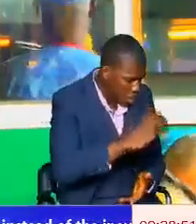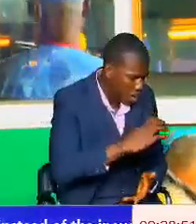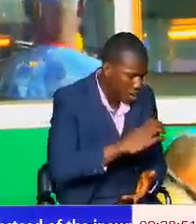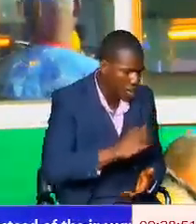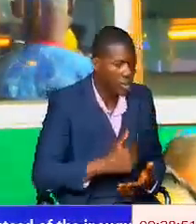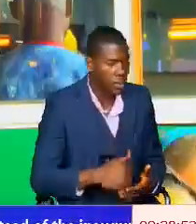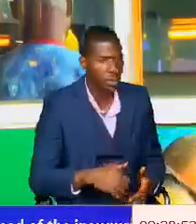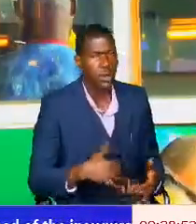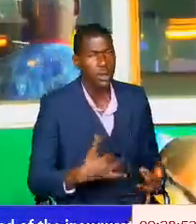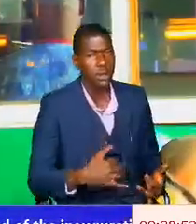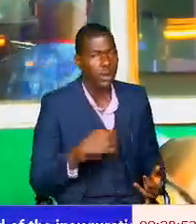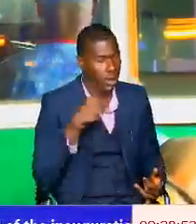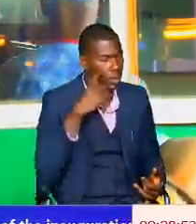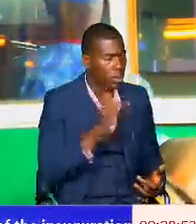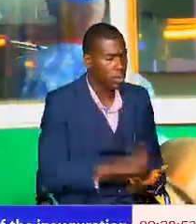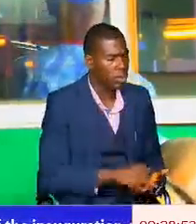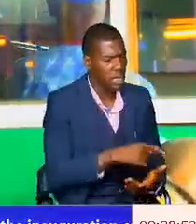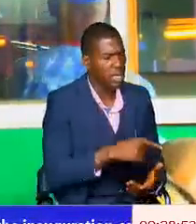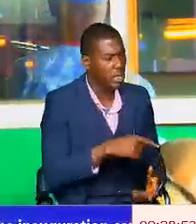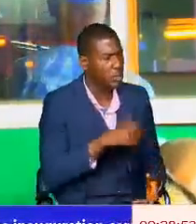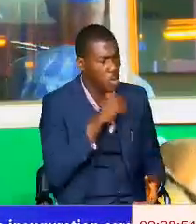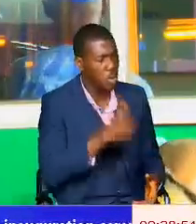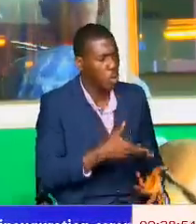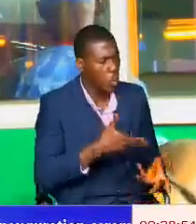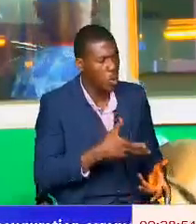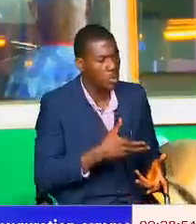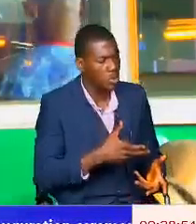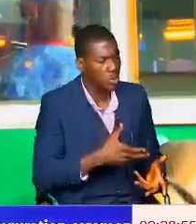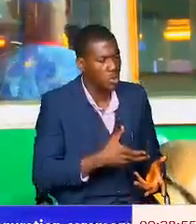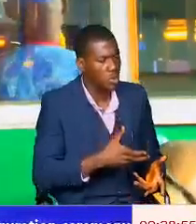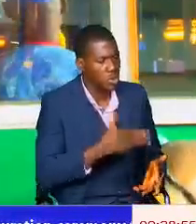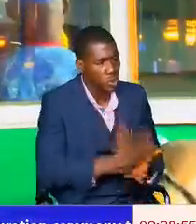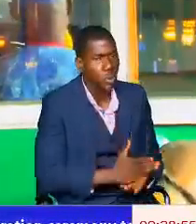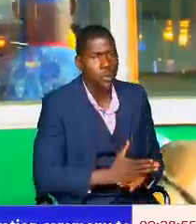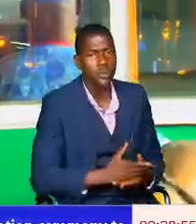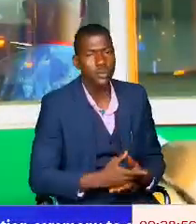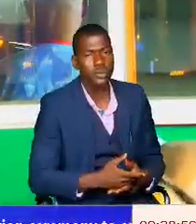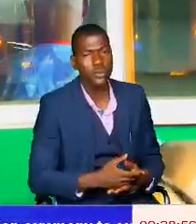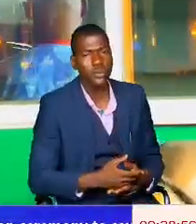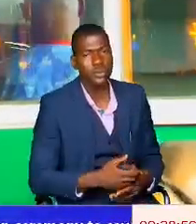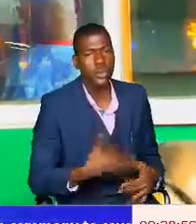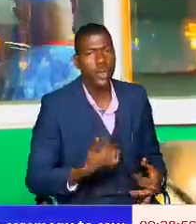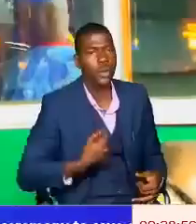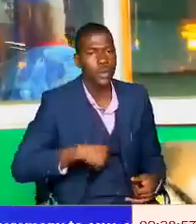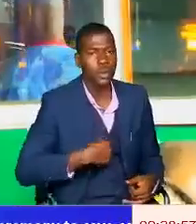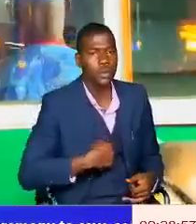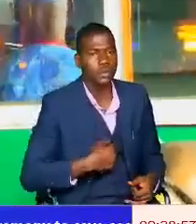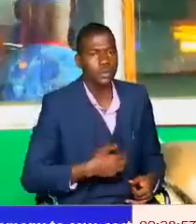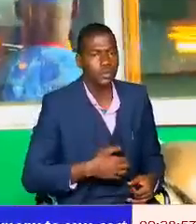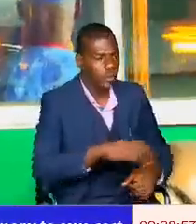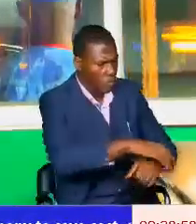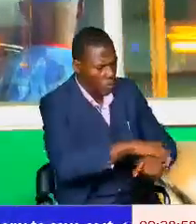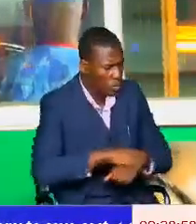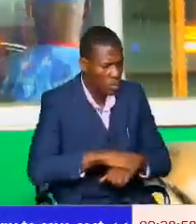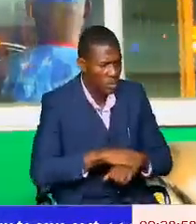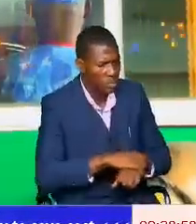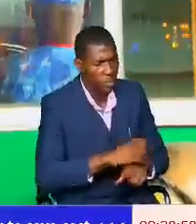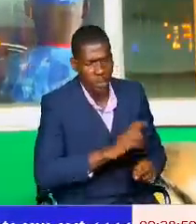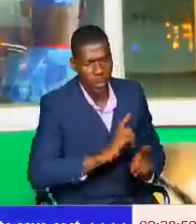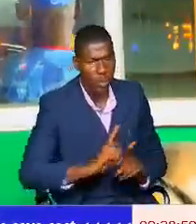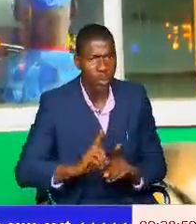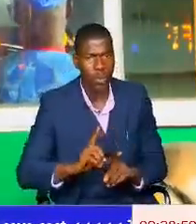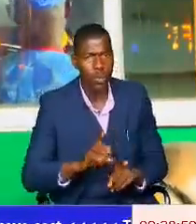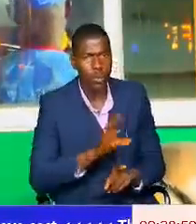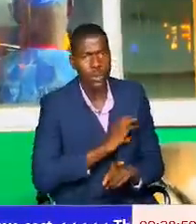under Ogunsanya Bridge. Mm-hmm. Then we stop him and refuse to stop. Later we force him to stop and then we brought him to police station